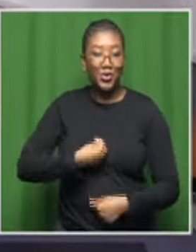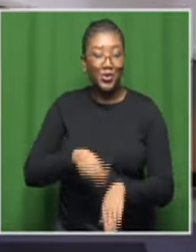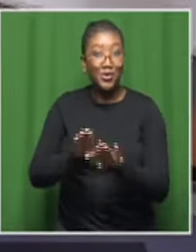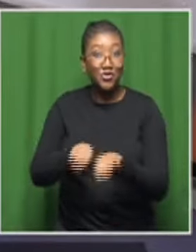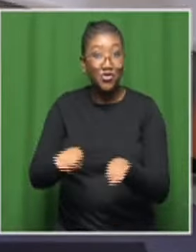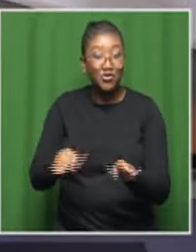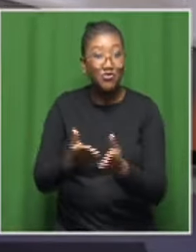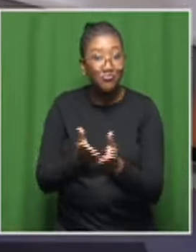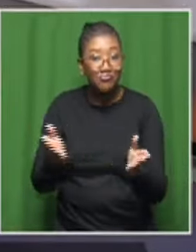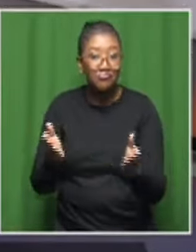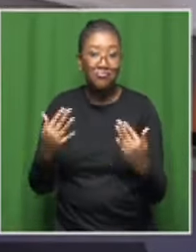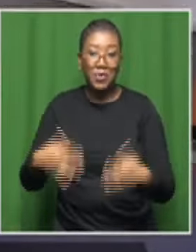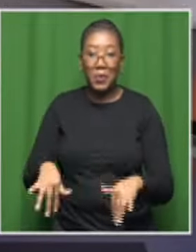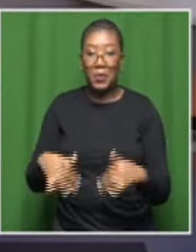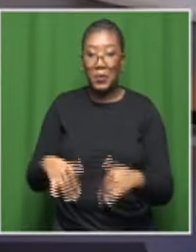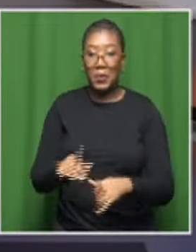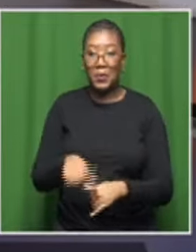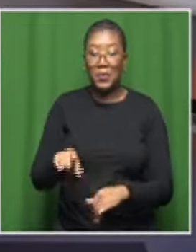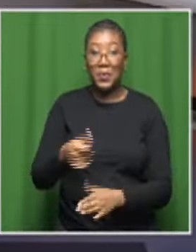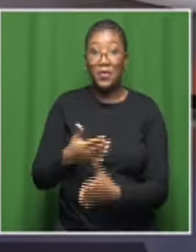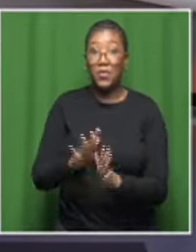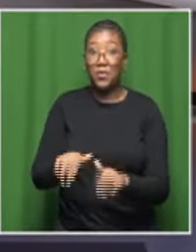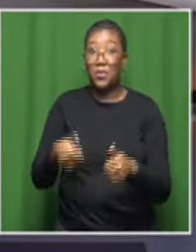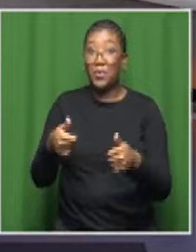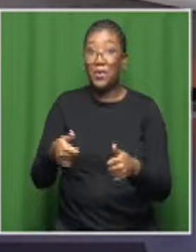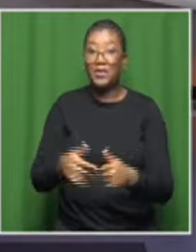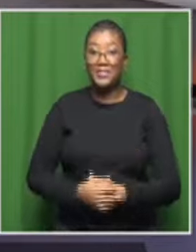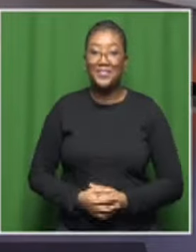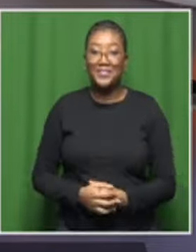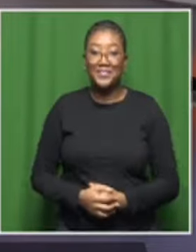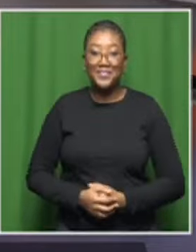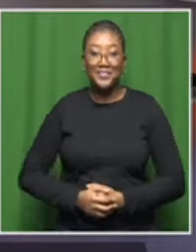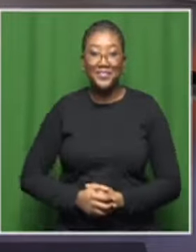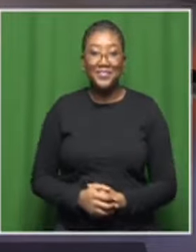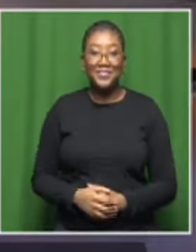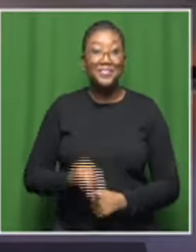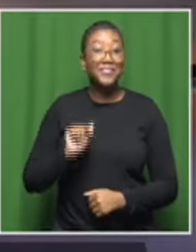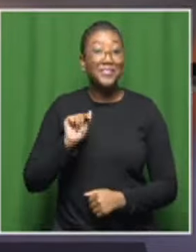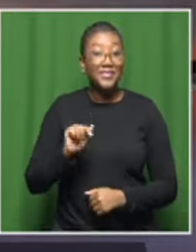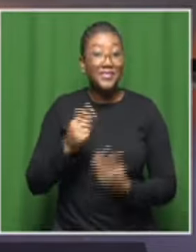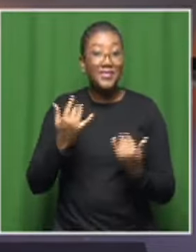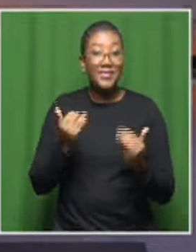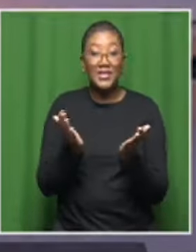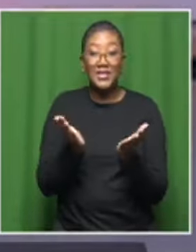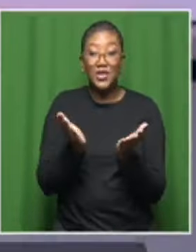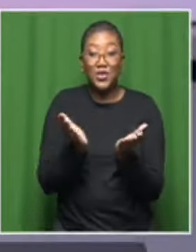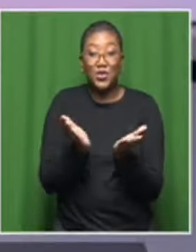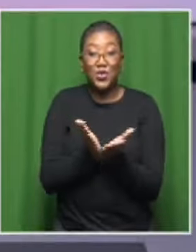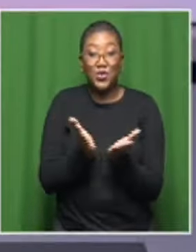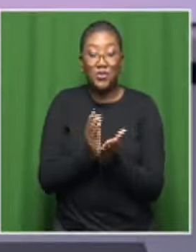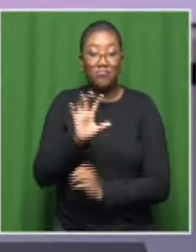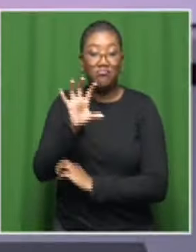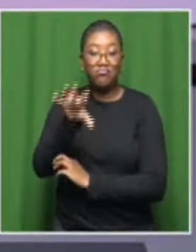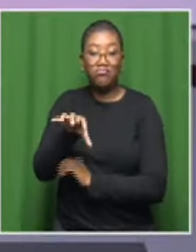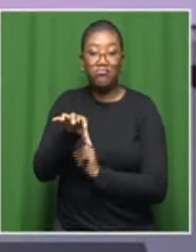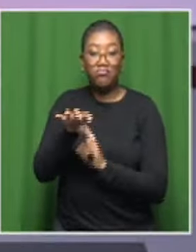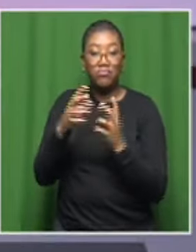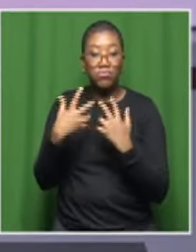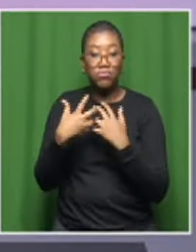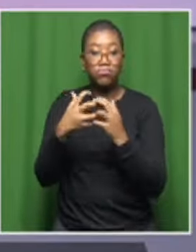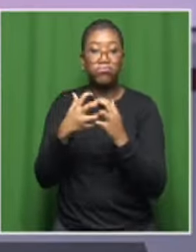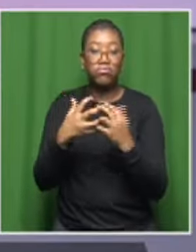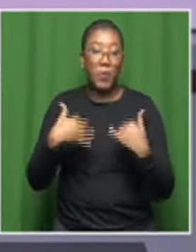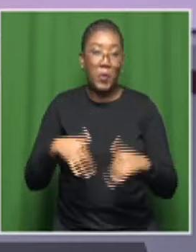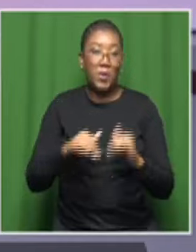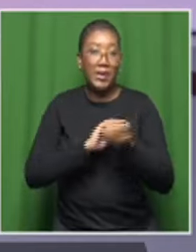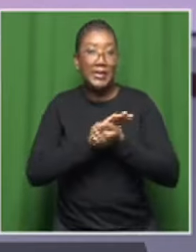academy and the work that's being done. Well, when we started the academy, it started because they wanted to give dancers with talent, students